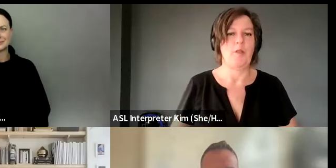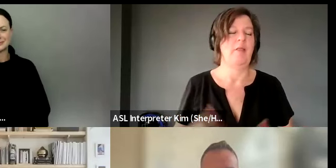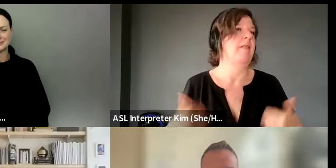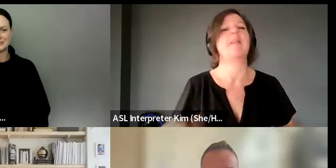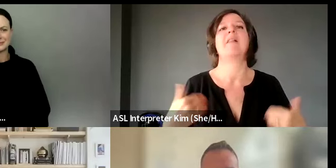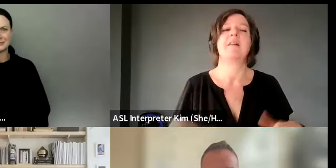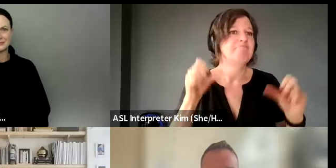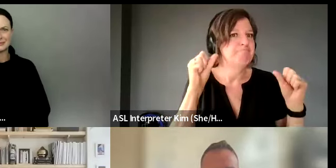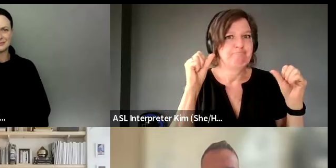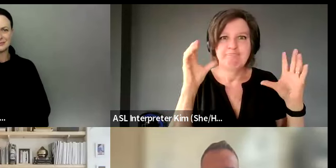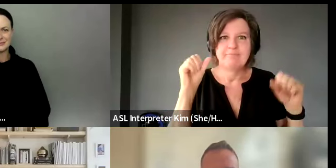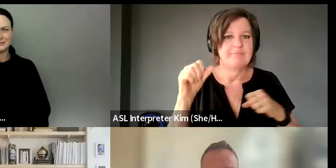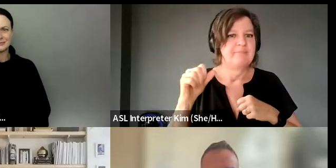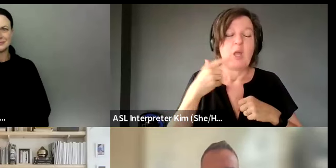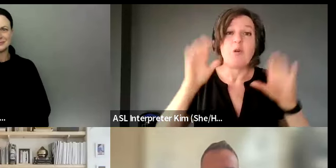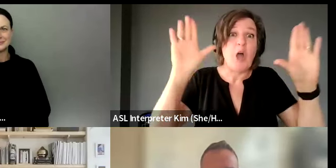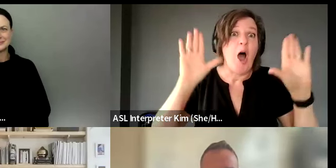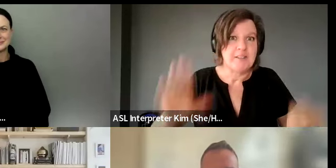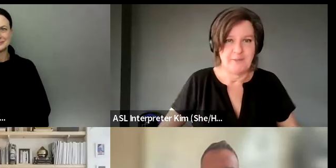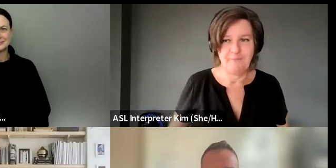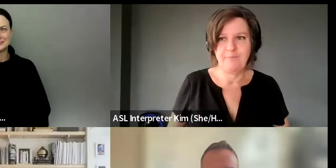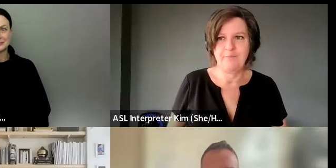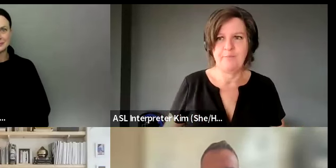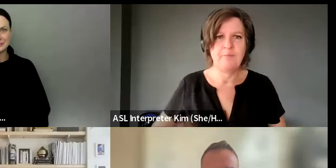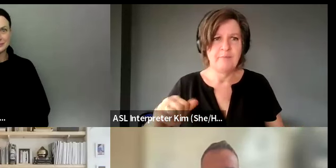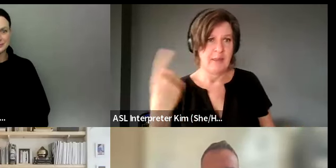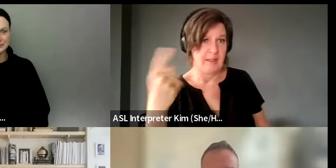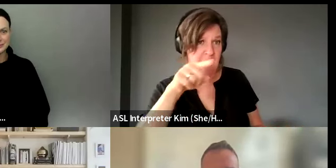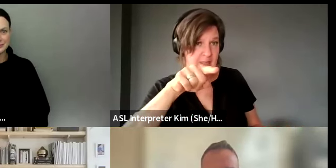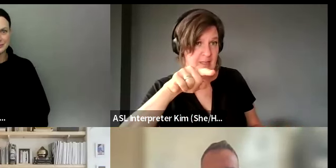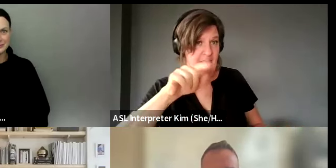was awesome. The one that Milan did?